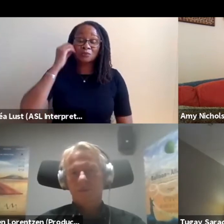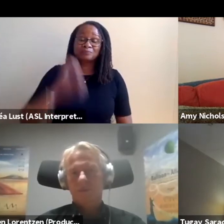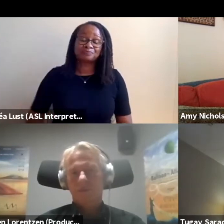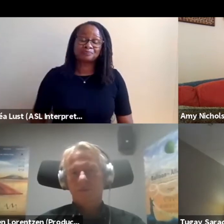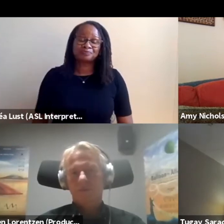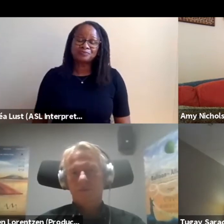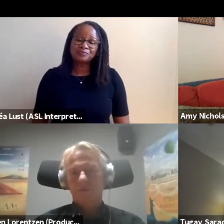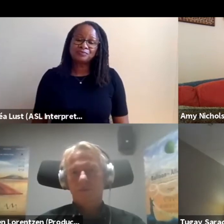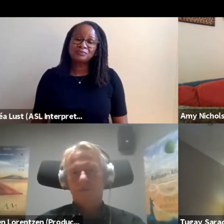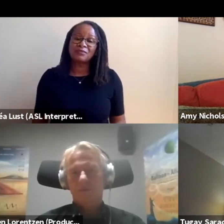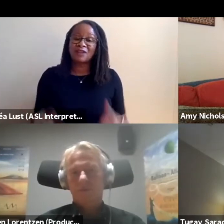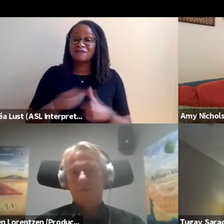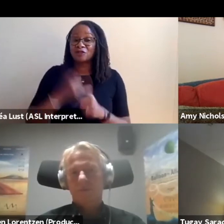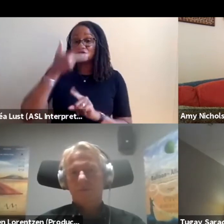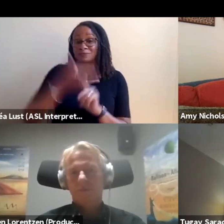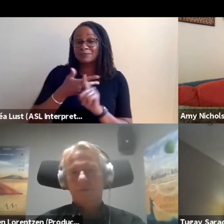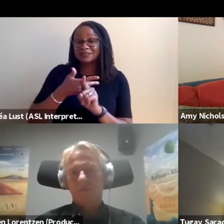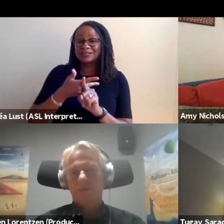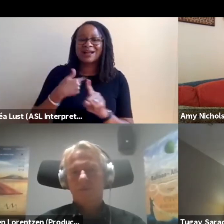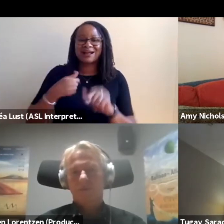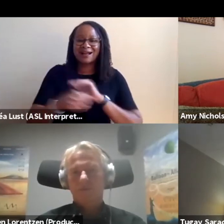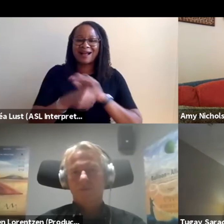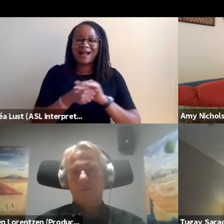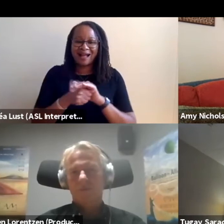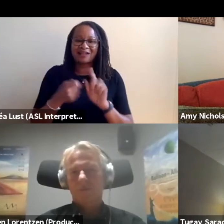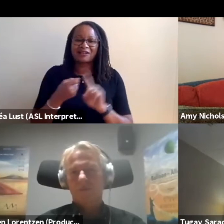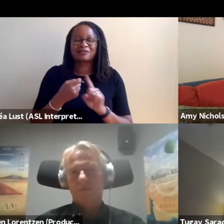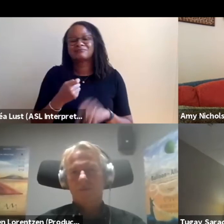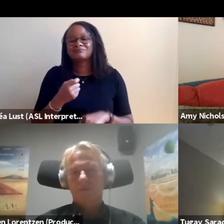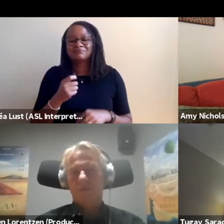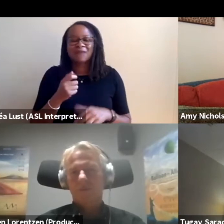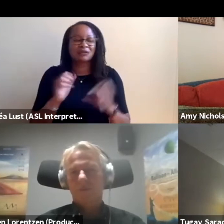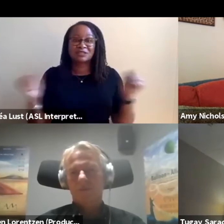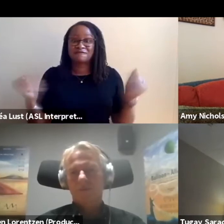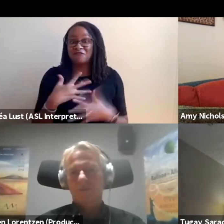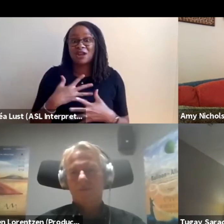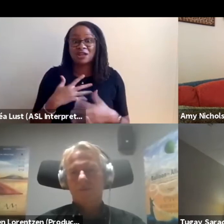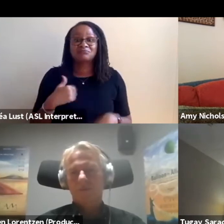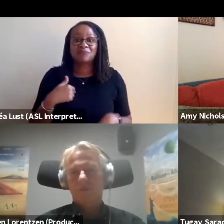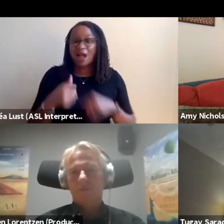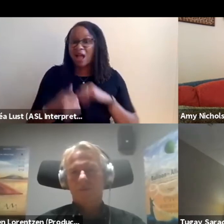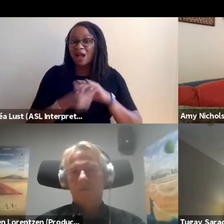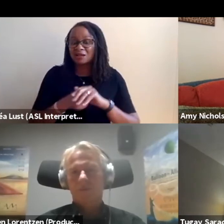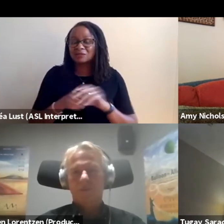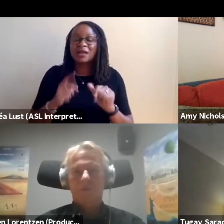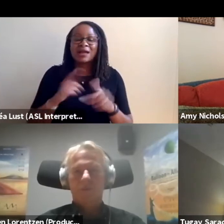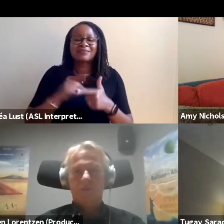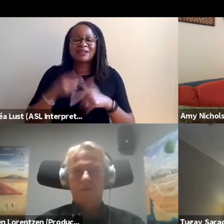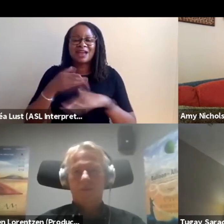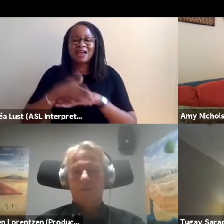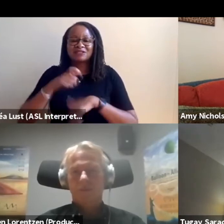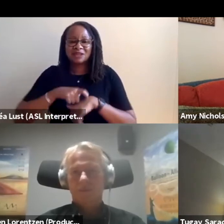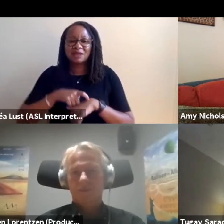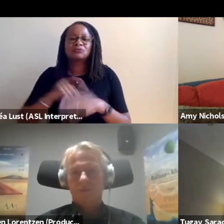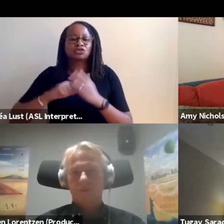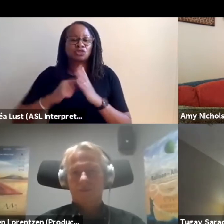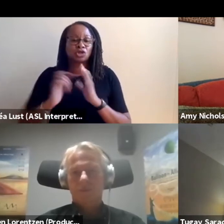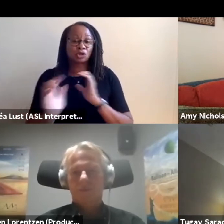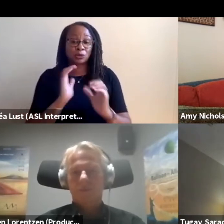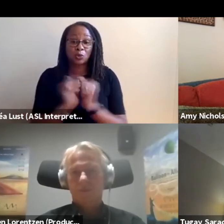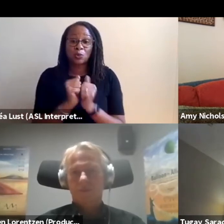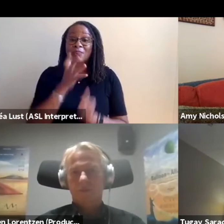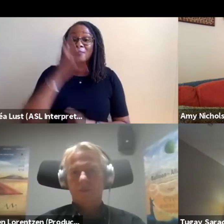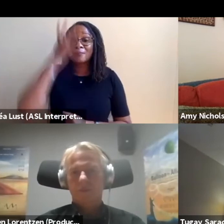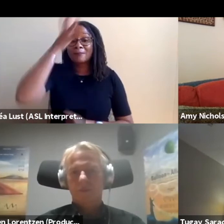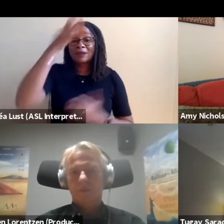the first 3 months I have to hide somewhere. I was really afraid, but then after a while we start communicating again, and it